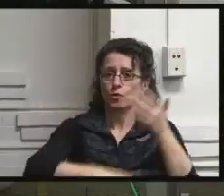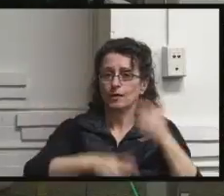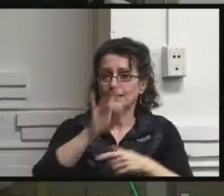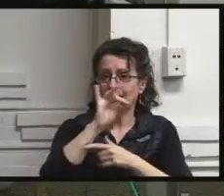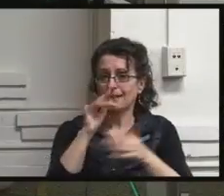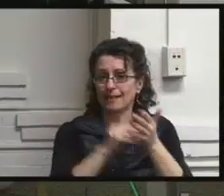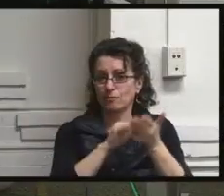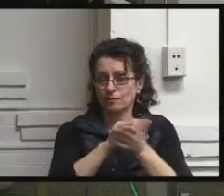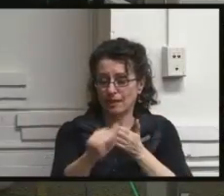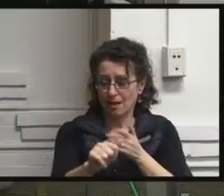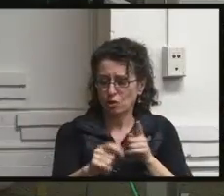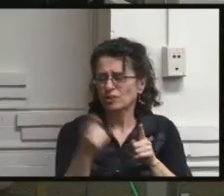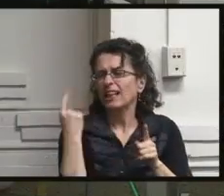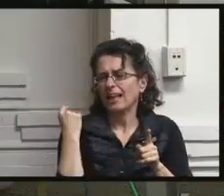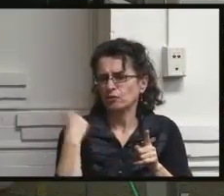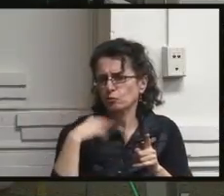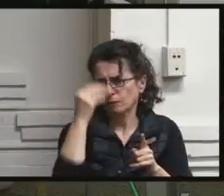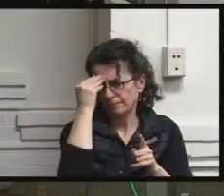that last year.